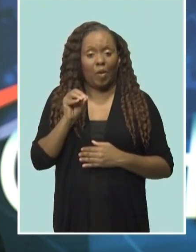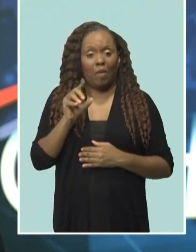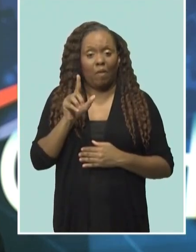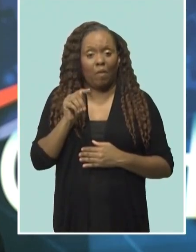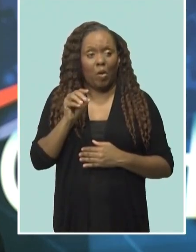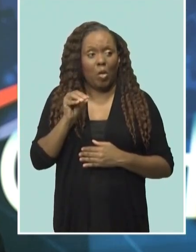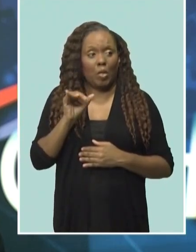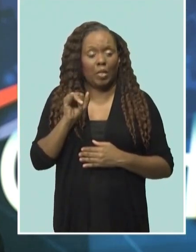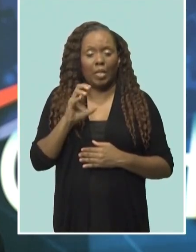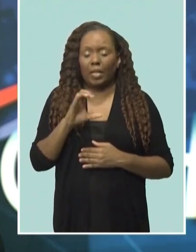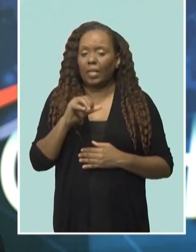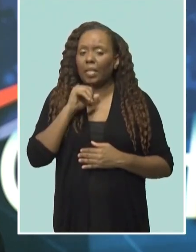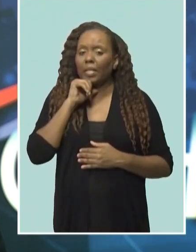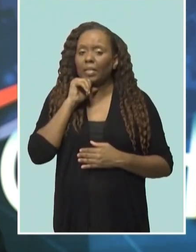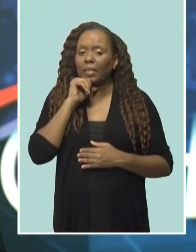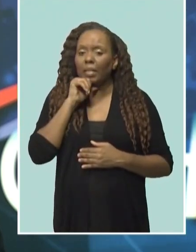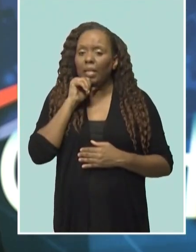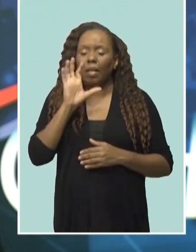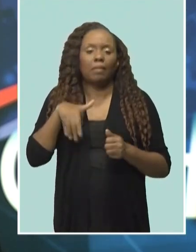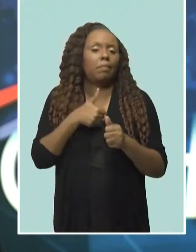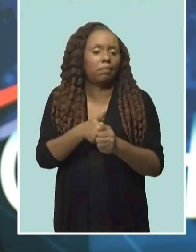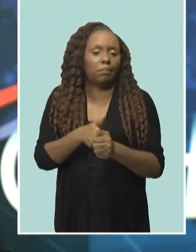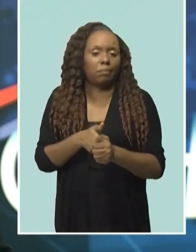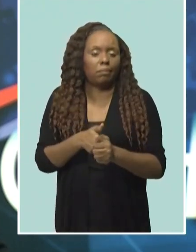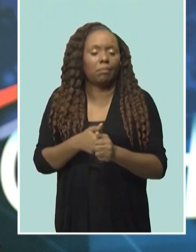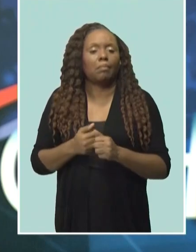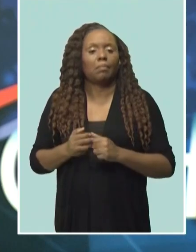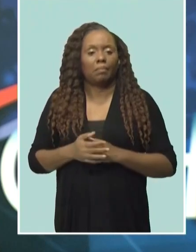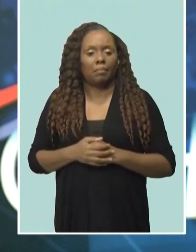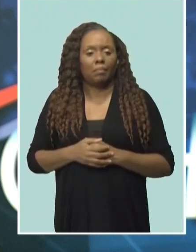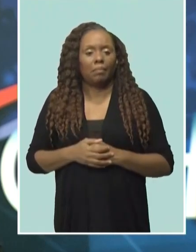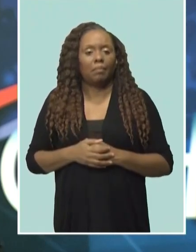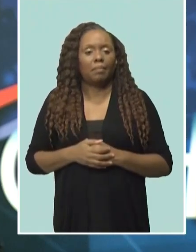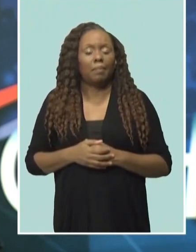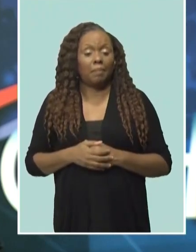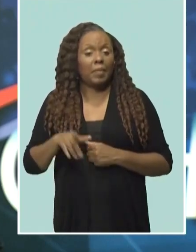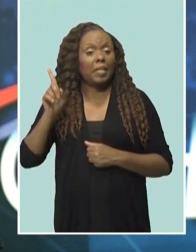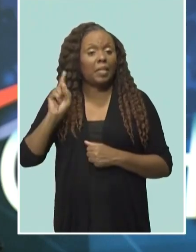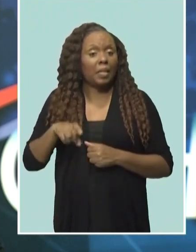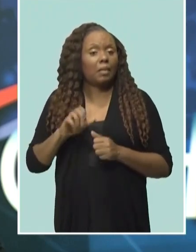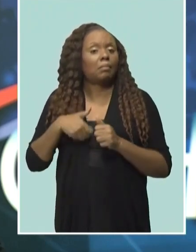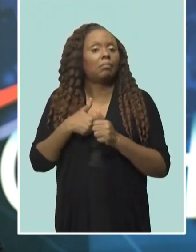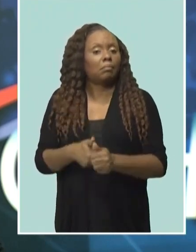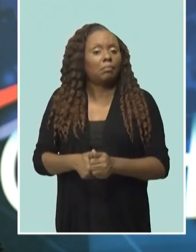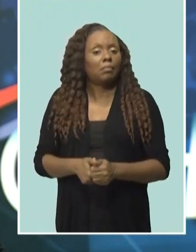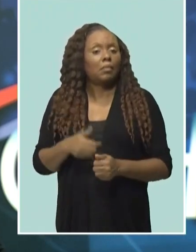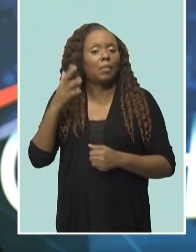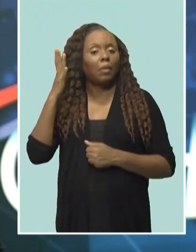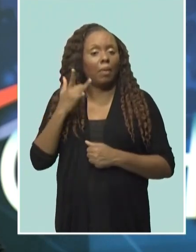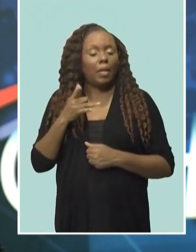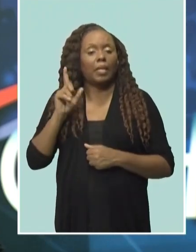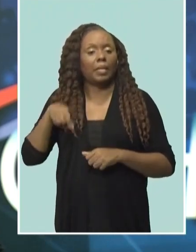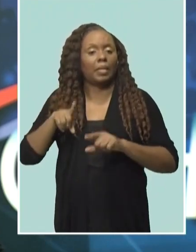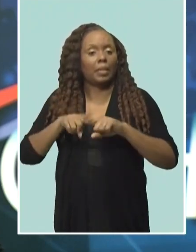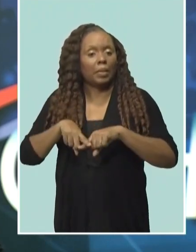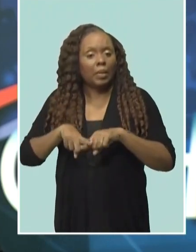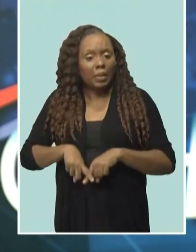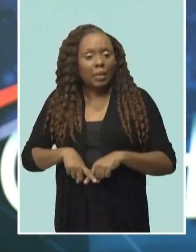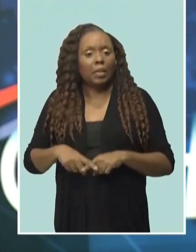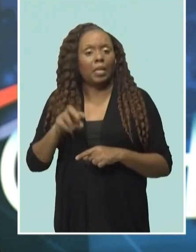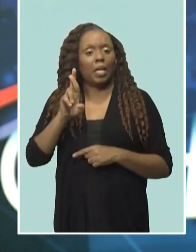of Operations, Johan Graves, such standards are necessary as the island transitions to increased dependence on renewable